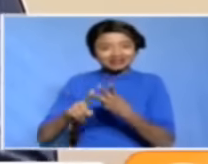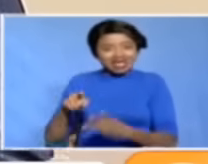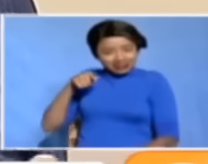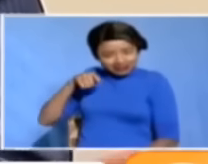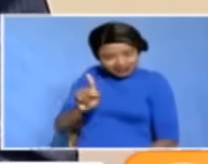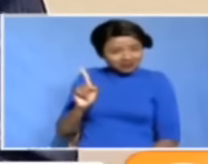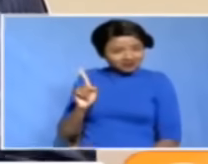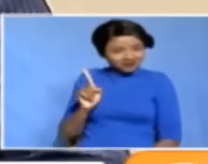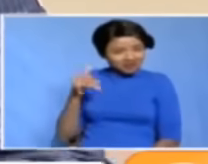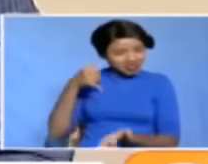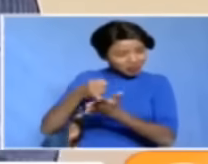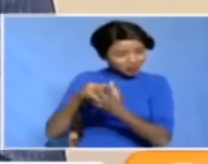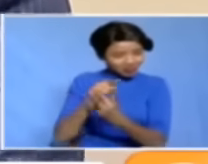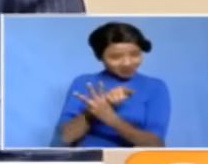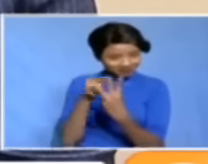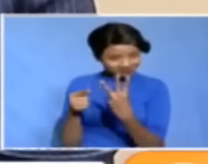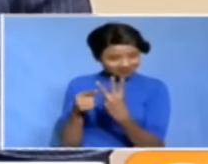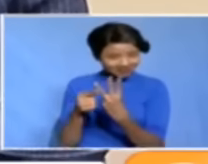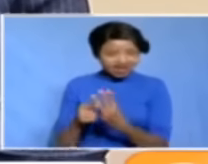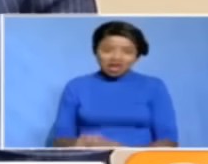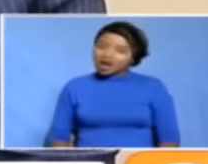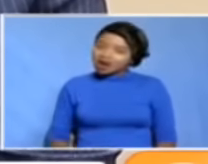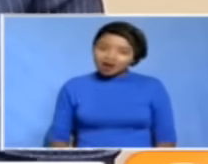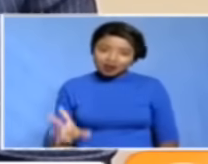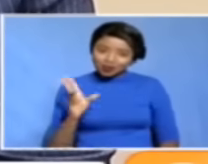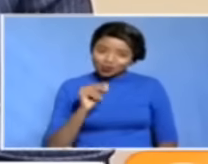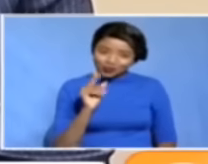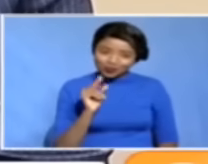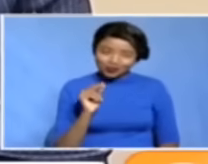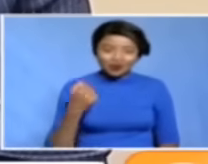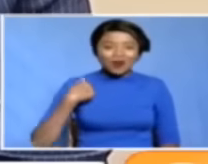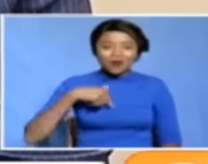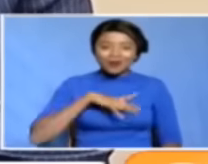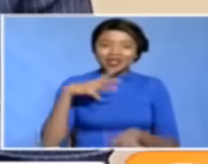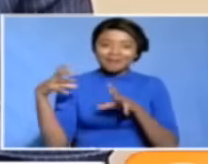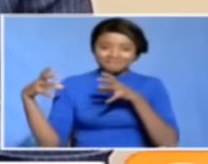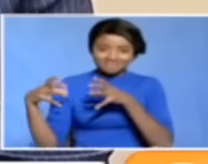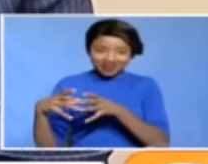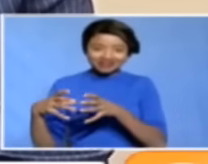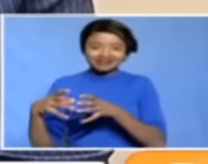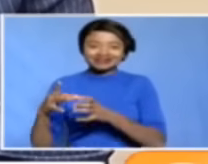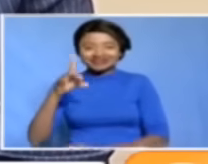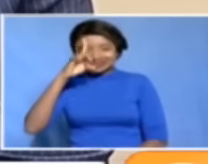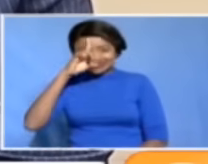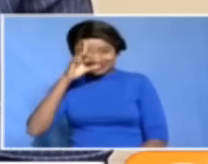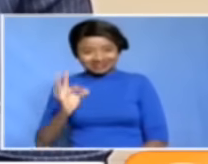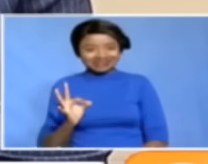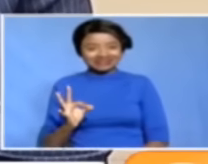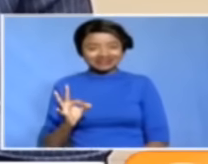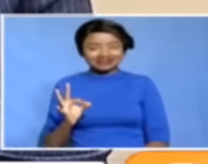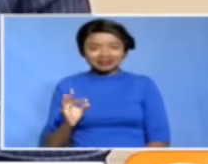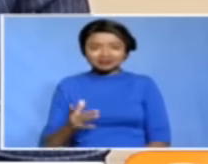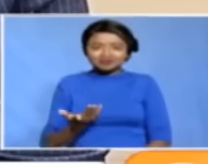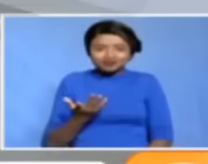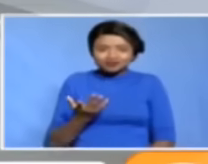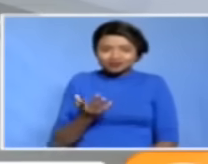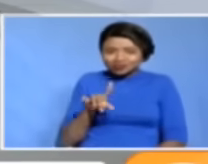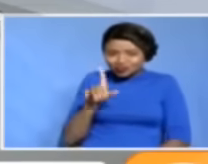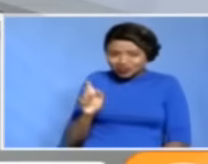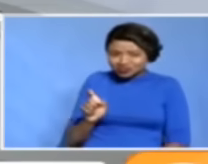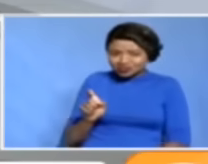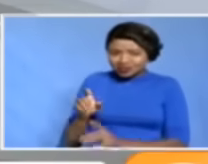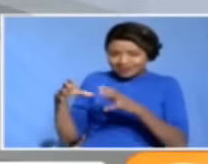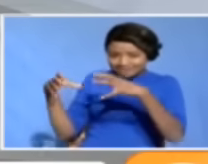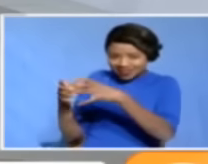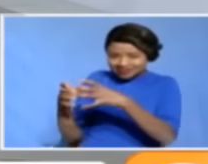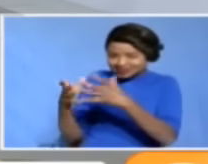not mama mboga or we have a serious party. Both. The party leadership is not amorphous. It is made of people